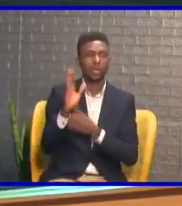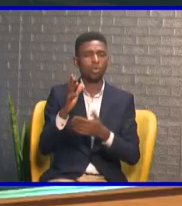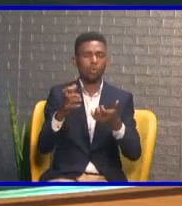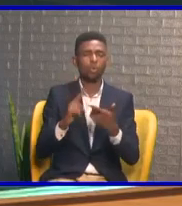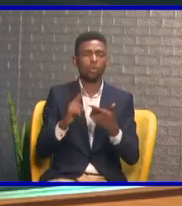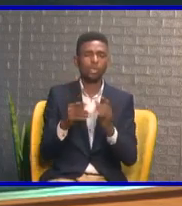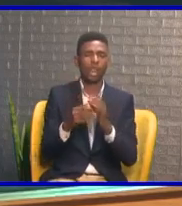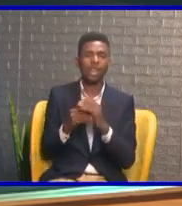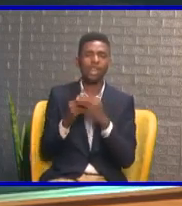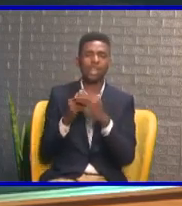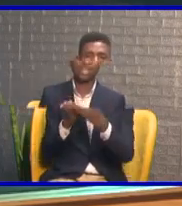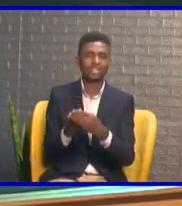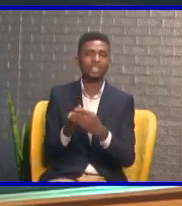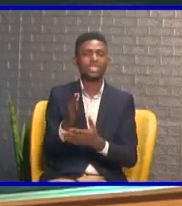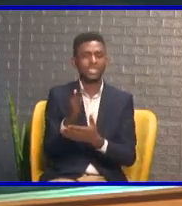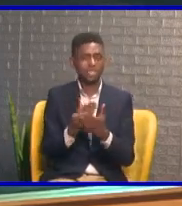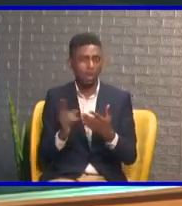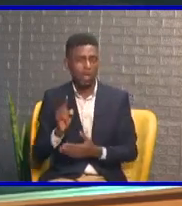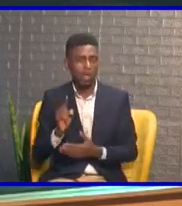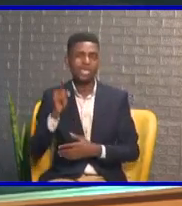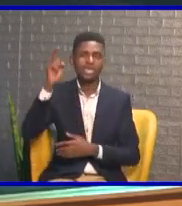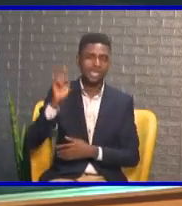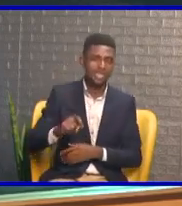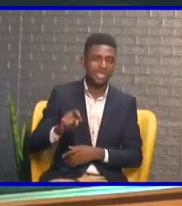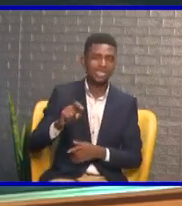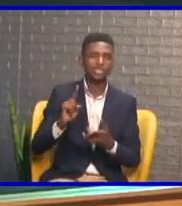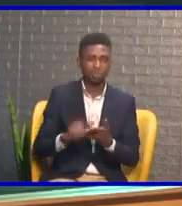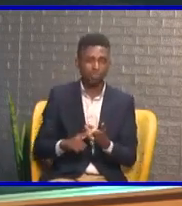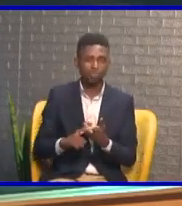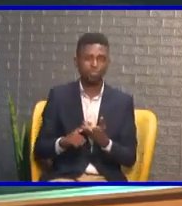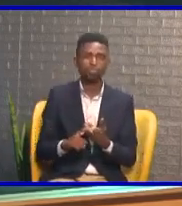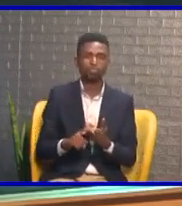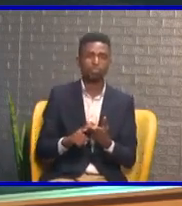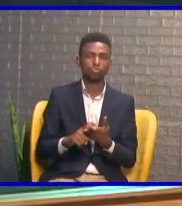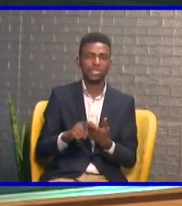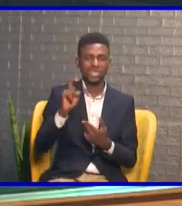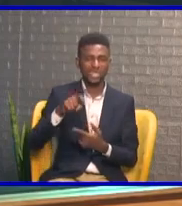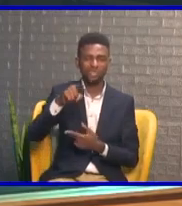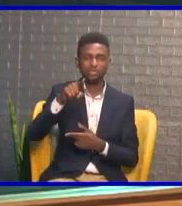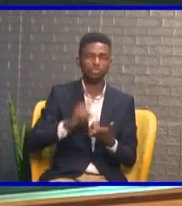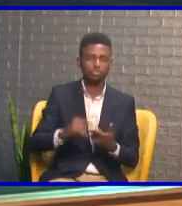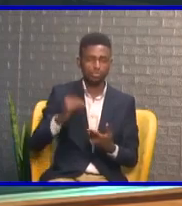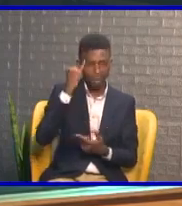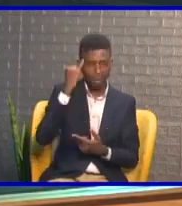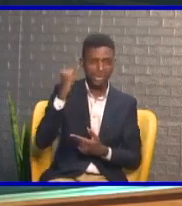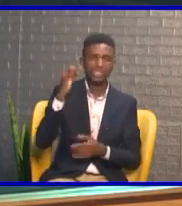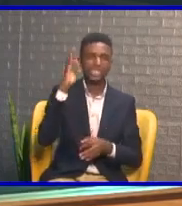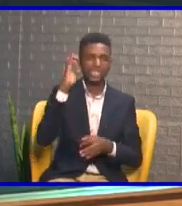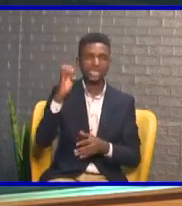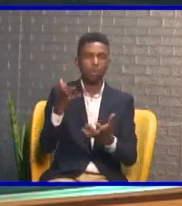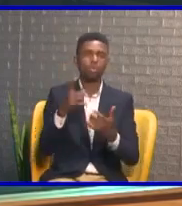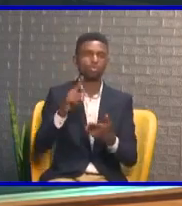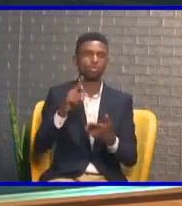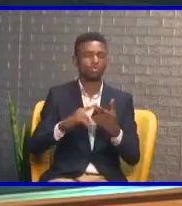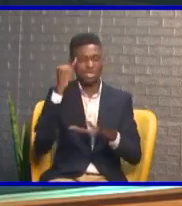come and he's going to show you something. God needs us to imagine. That's why he gave us a mind. He wants us to imagine the